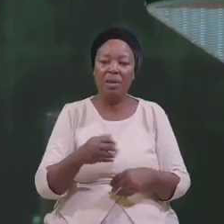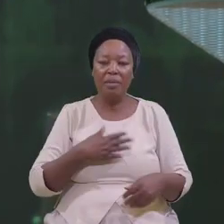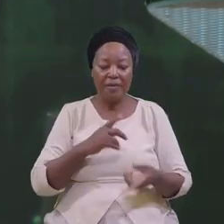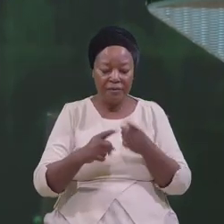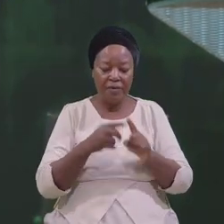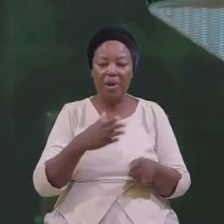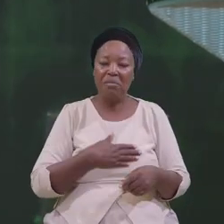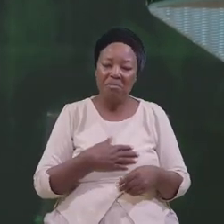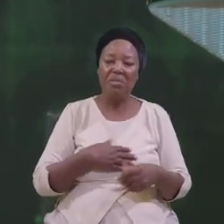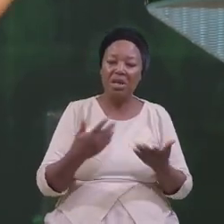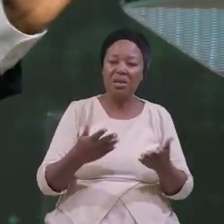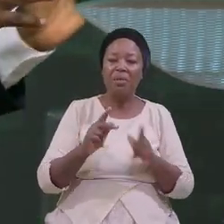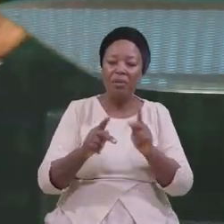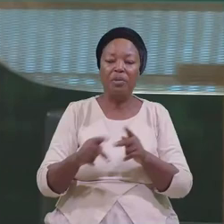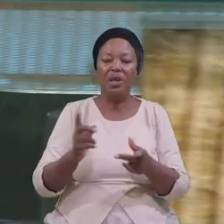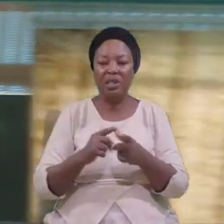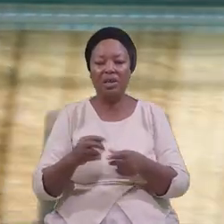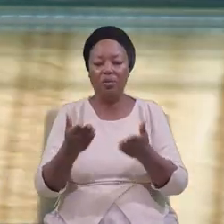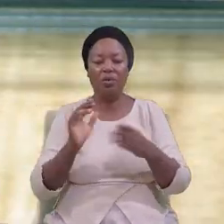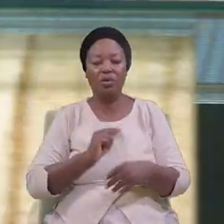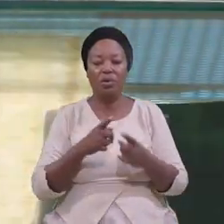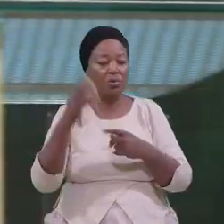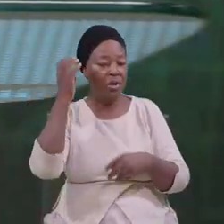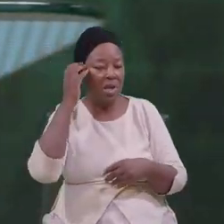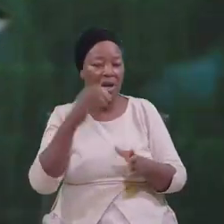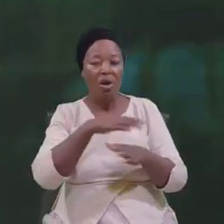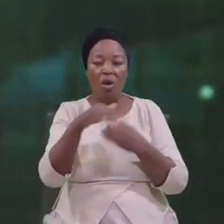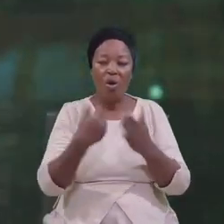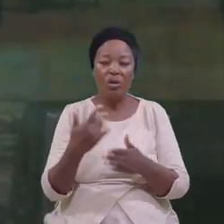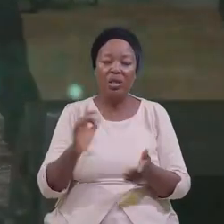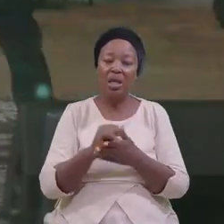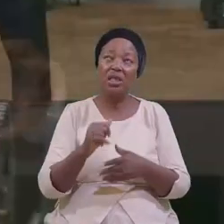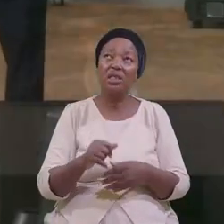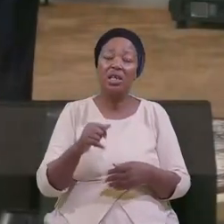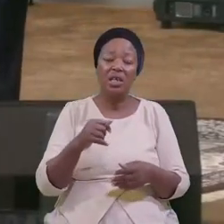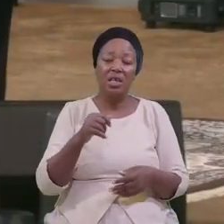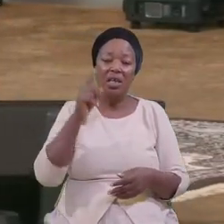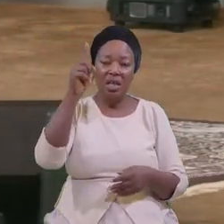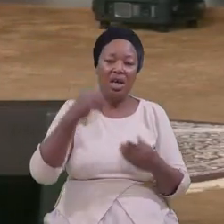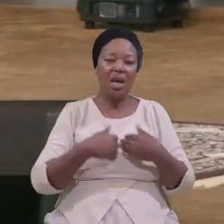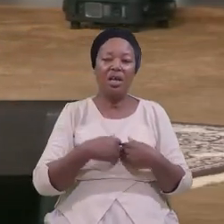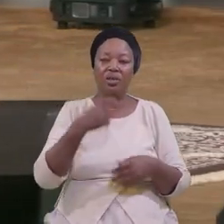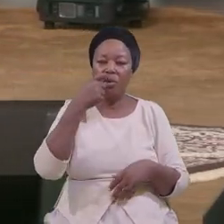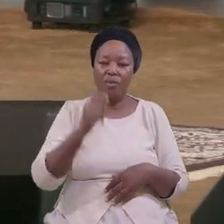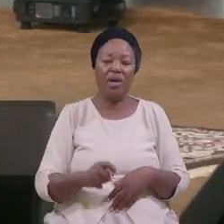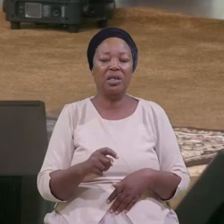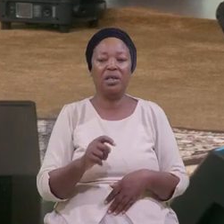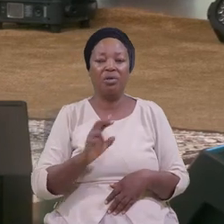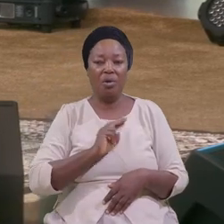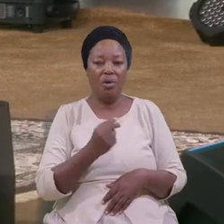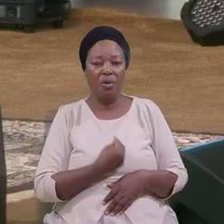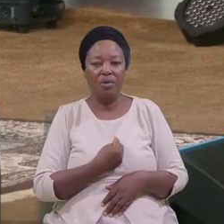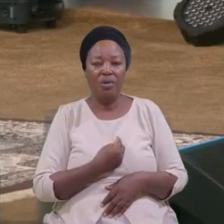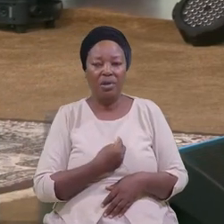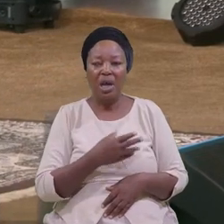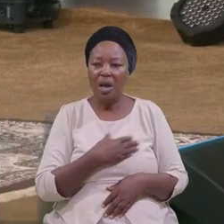we're here for one thing, to hear all things whatsoever you are being commanded. And what was